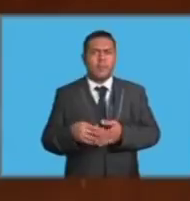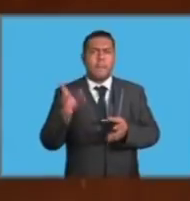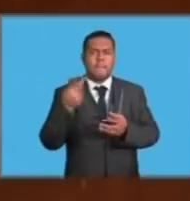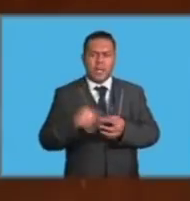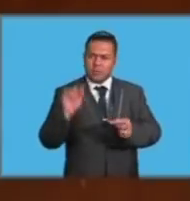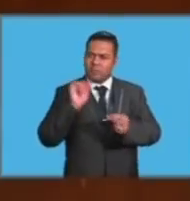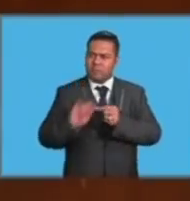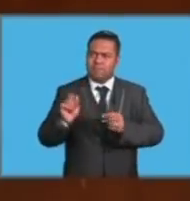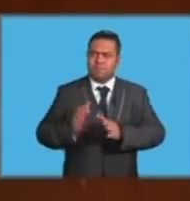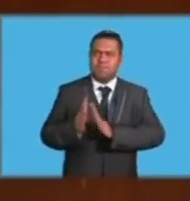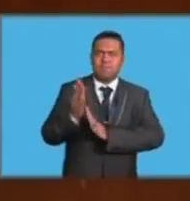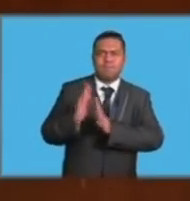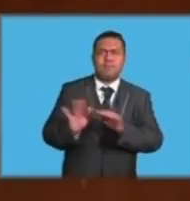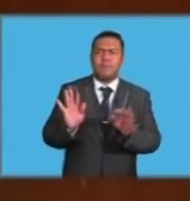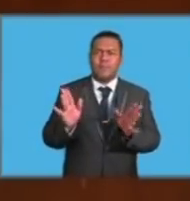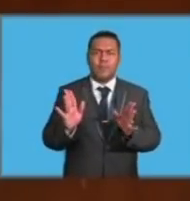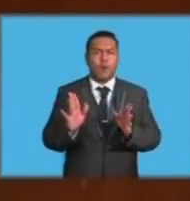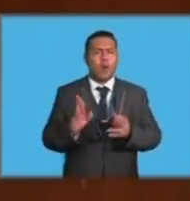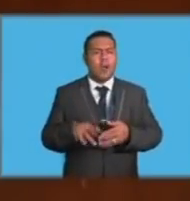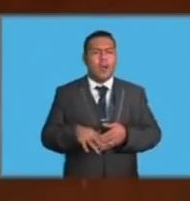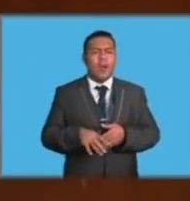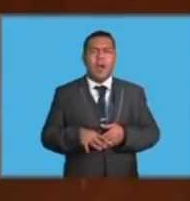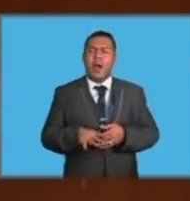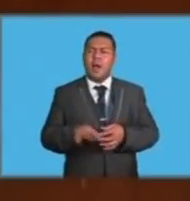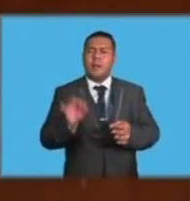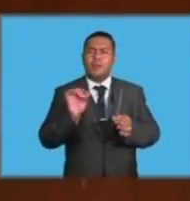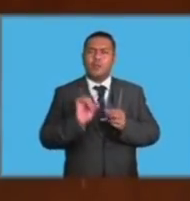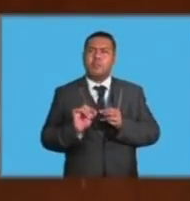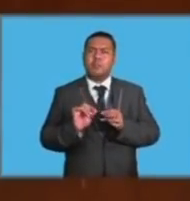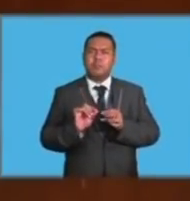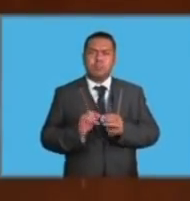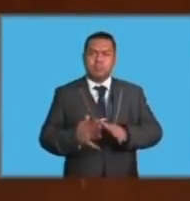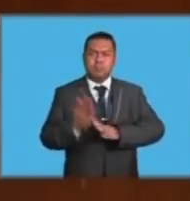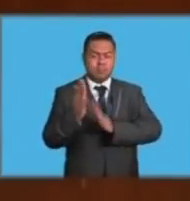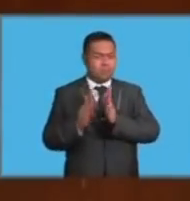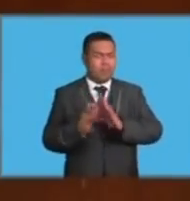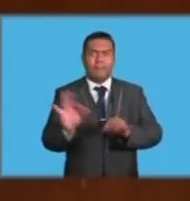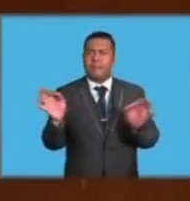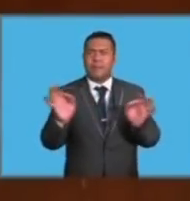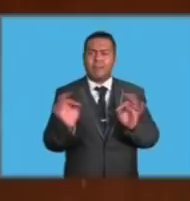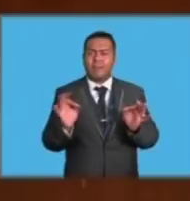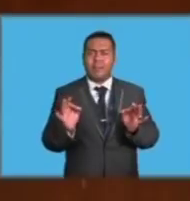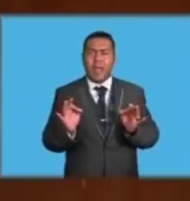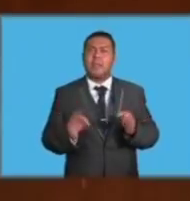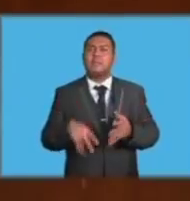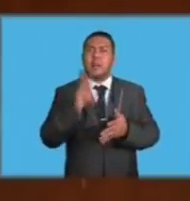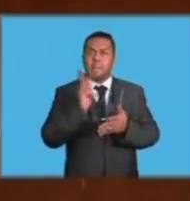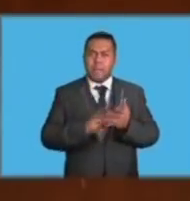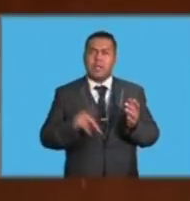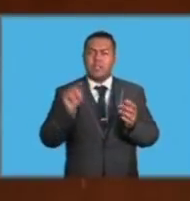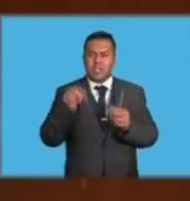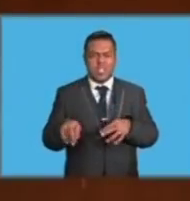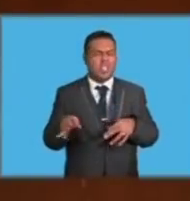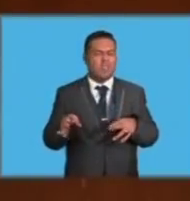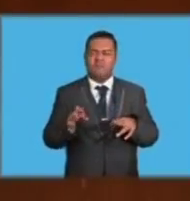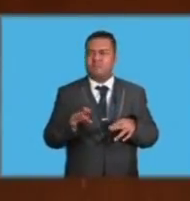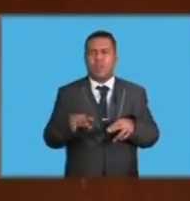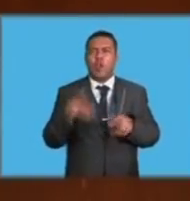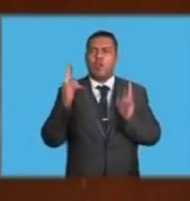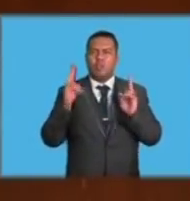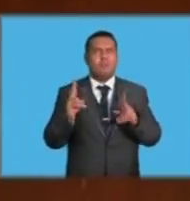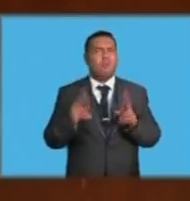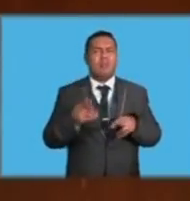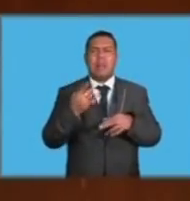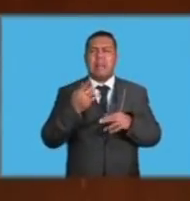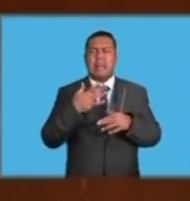Cremation of our friends and dear and loved ones has been part and parcel of our daily life in Fiji